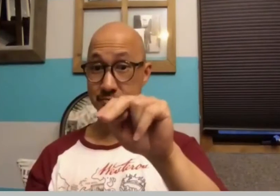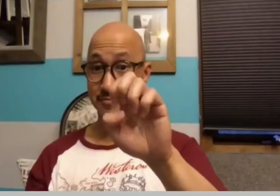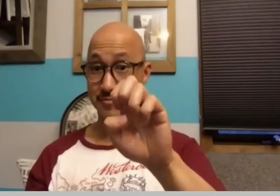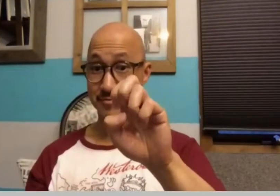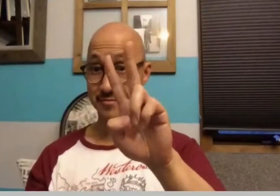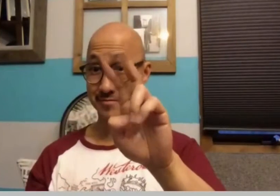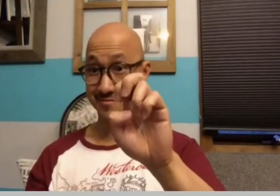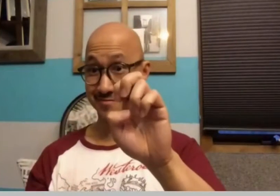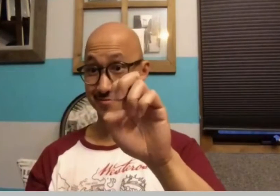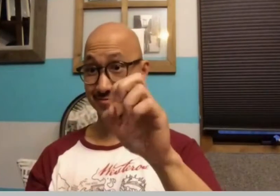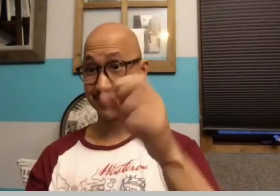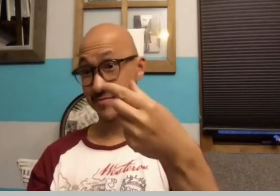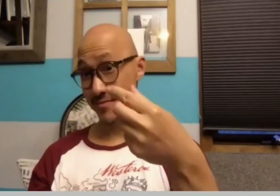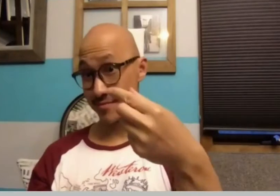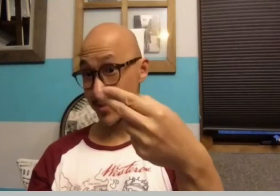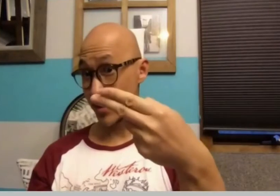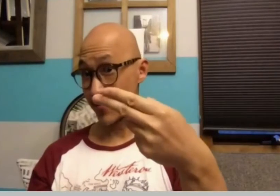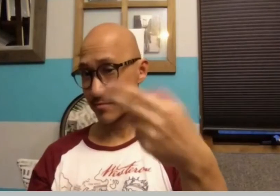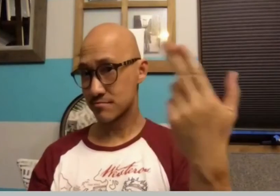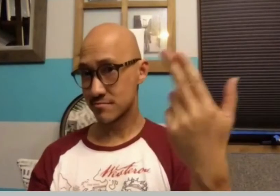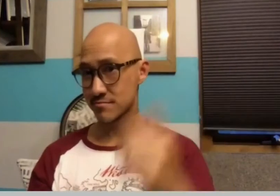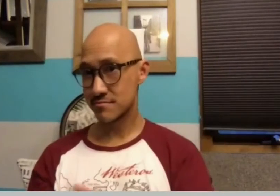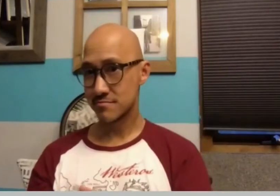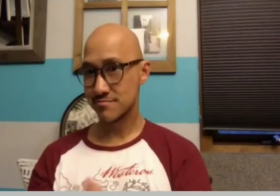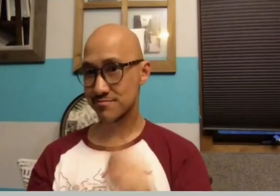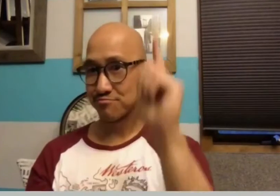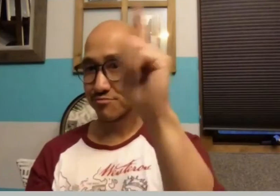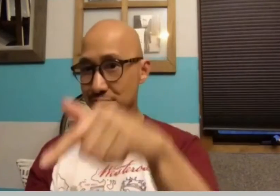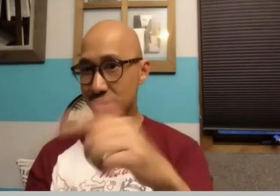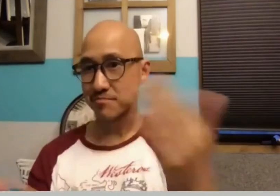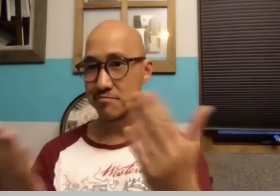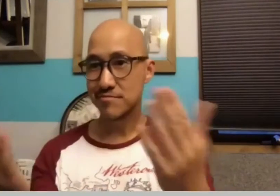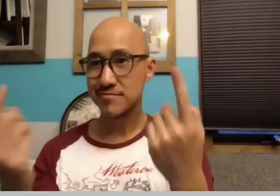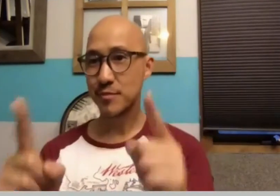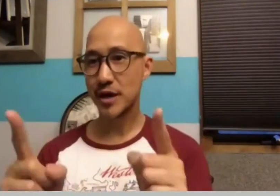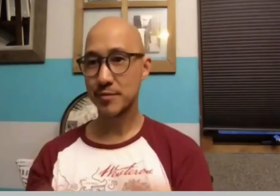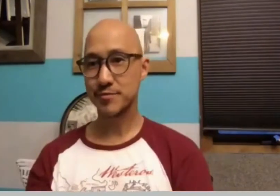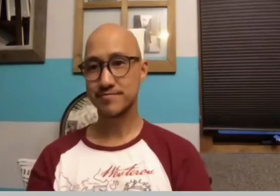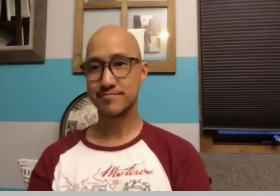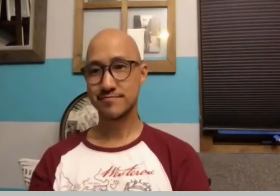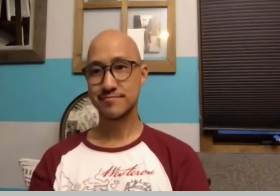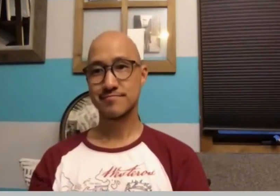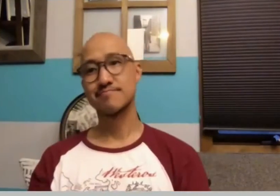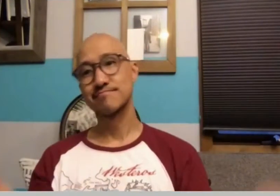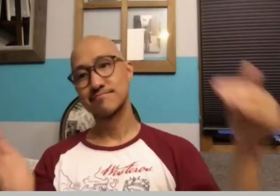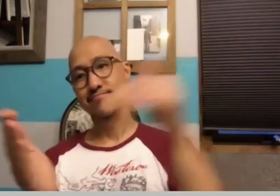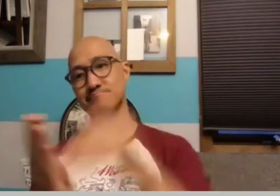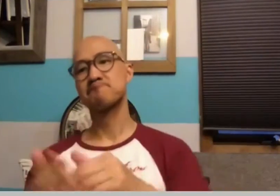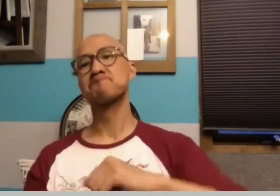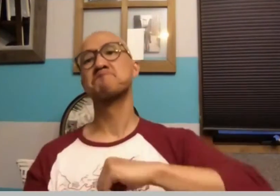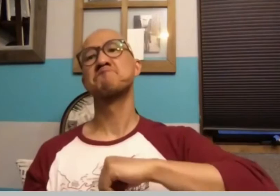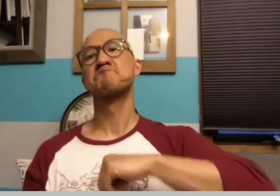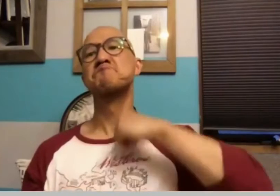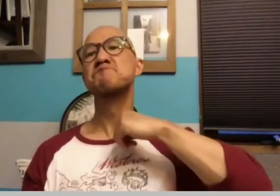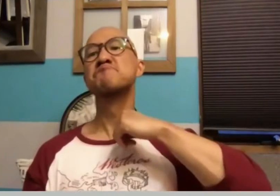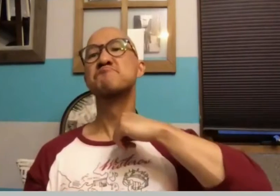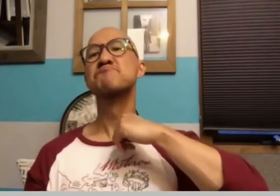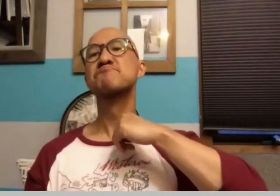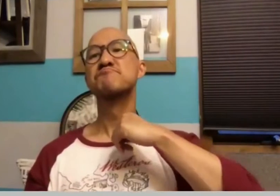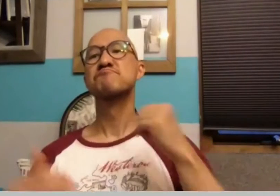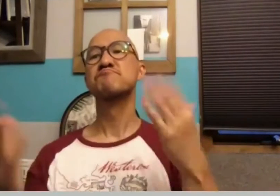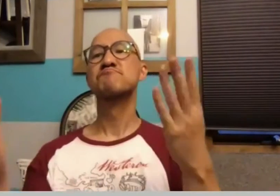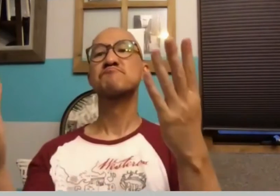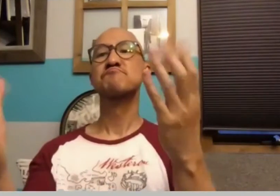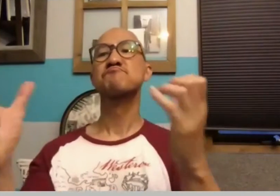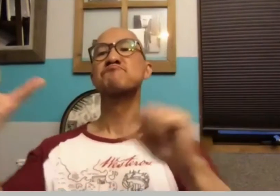things. And so I titled this section Rough Timeline because it is really a guess in many ways. Some of you who